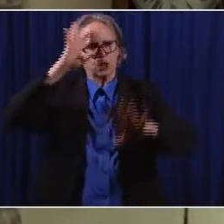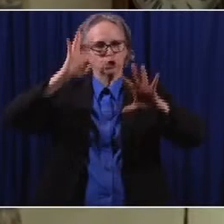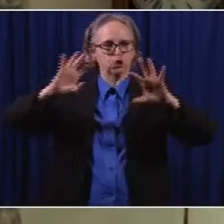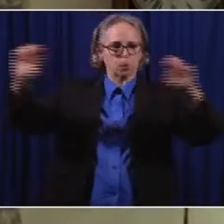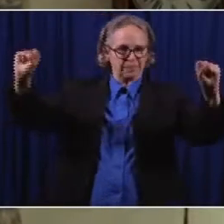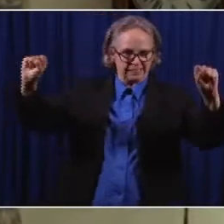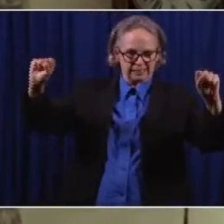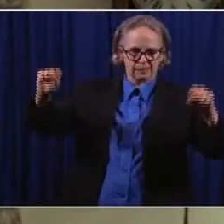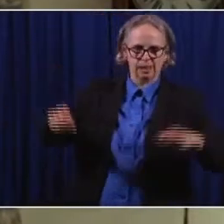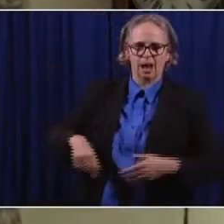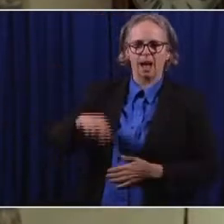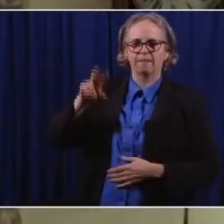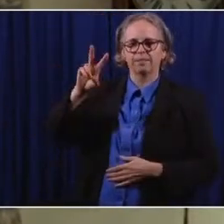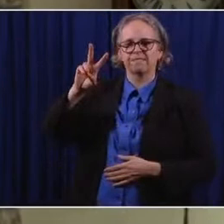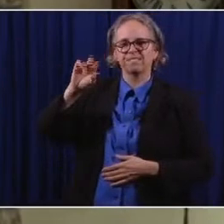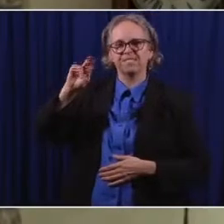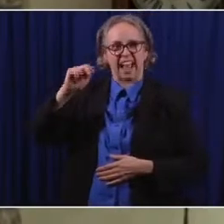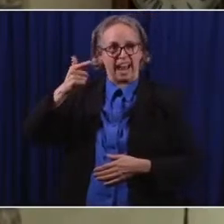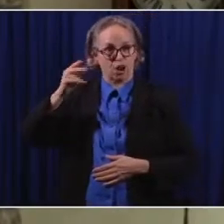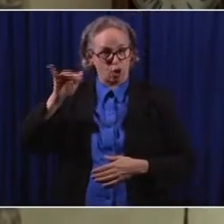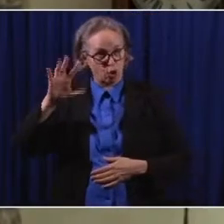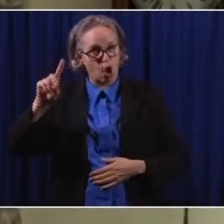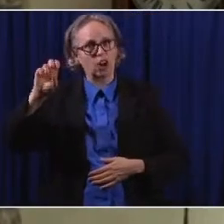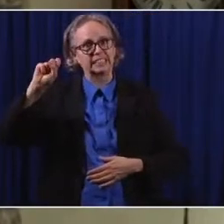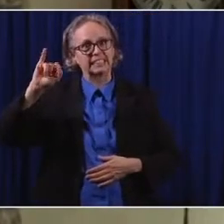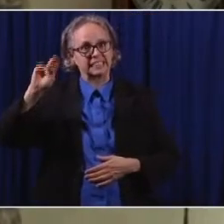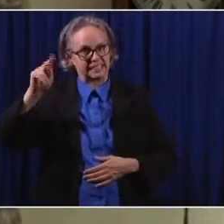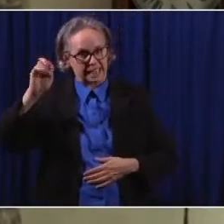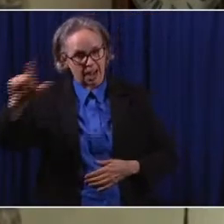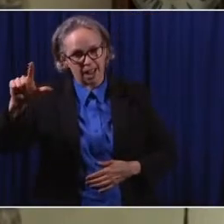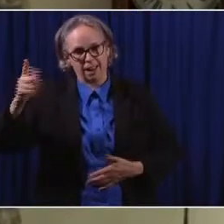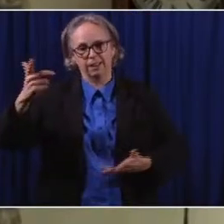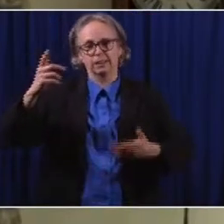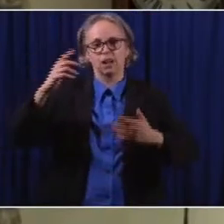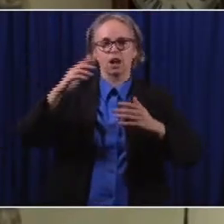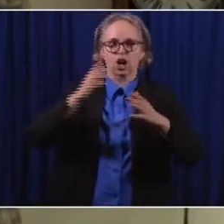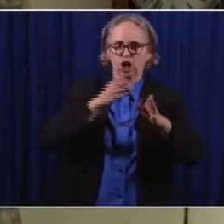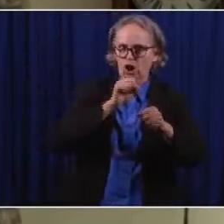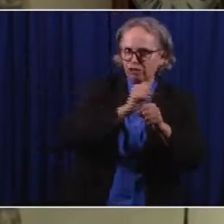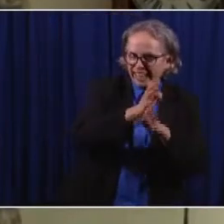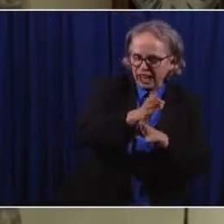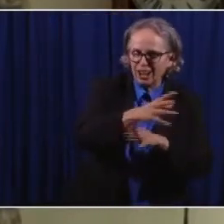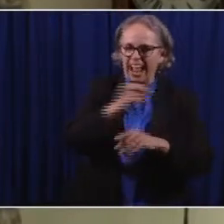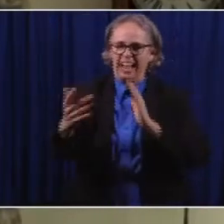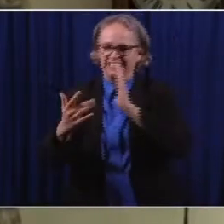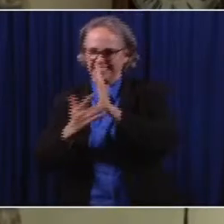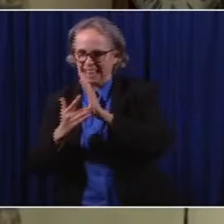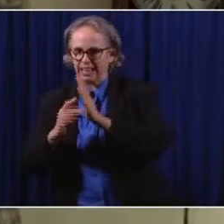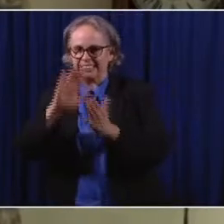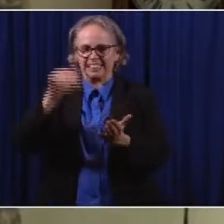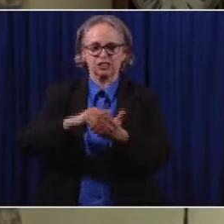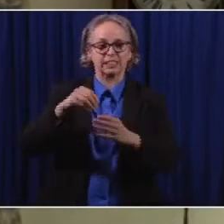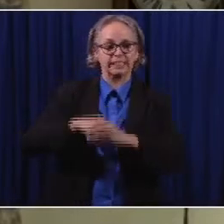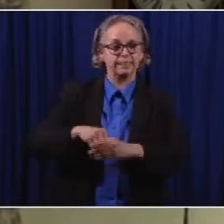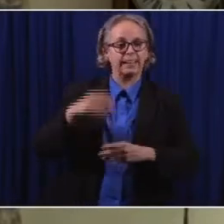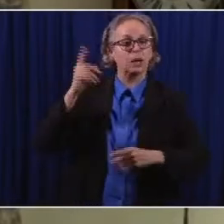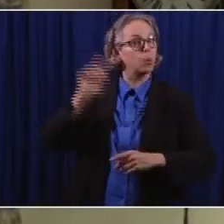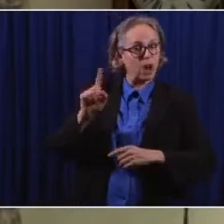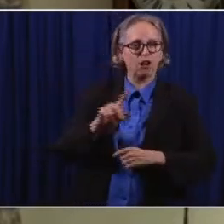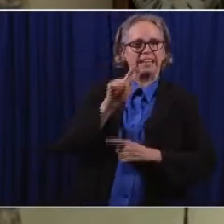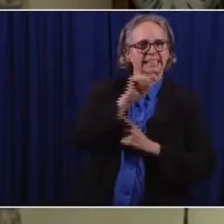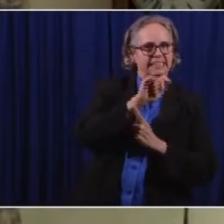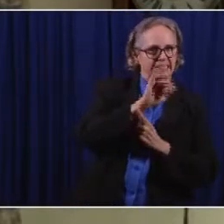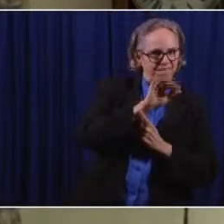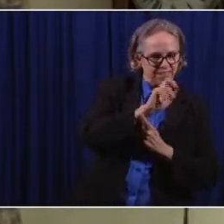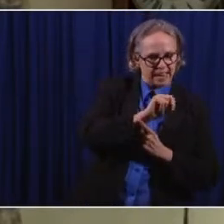have campuses in Tiffin and Fremont. Thank you very, very much for joining us. We appreciate